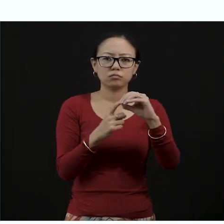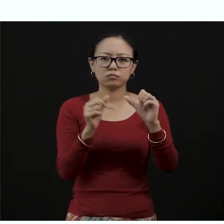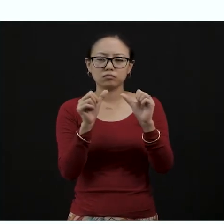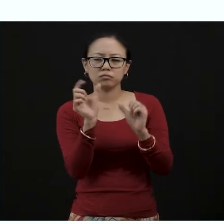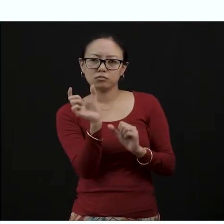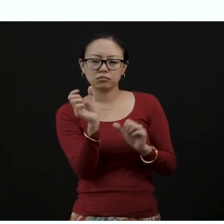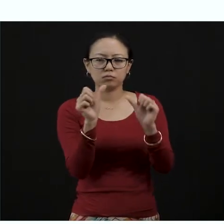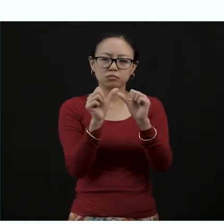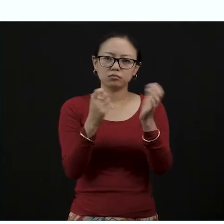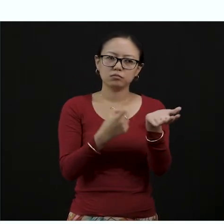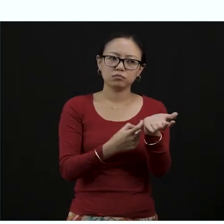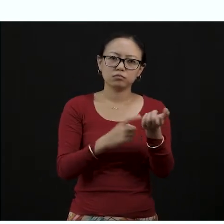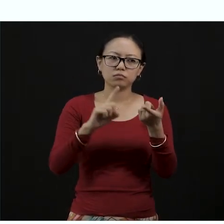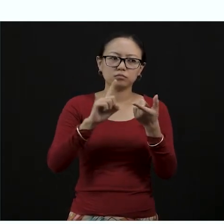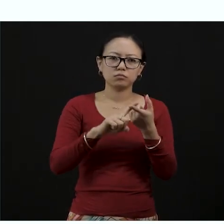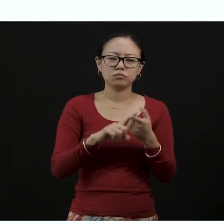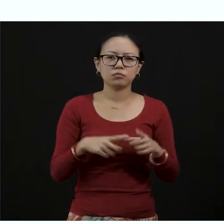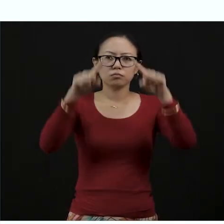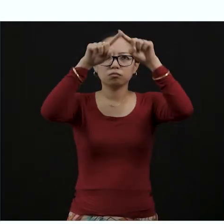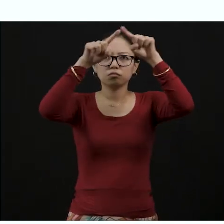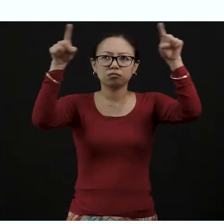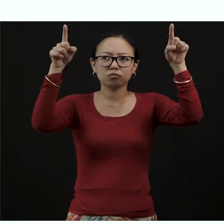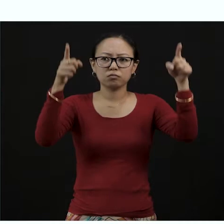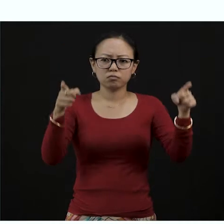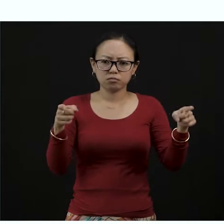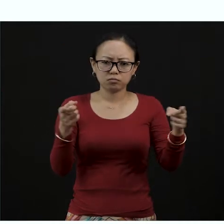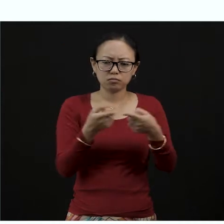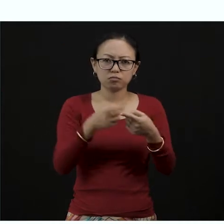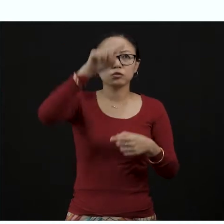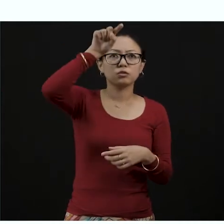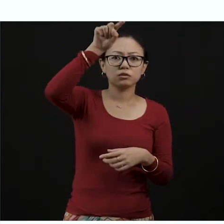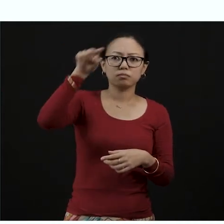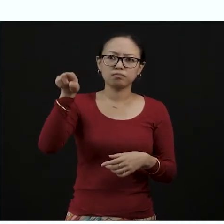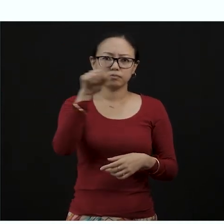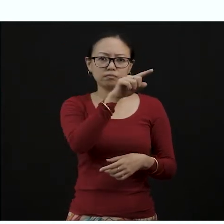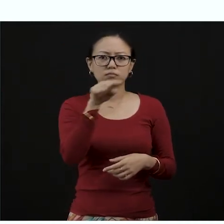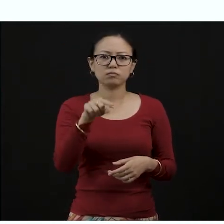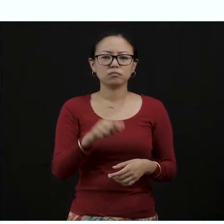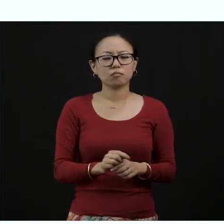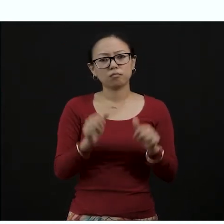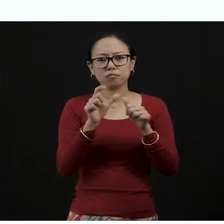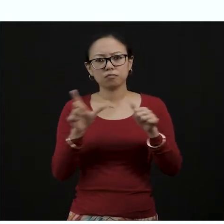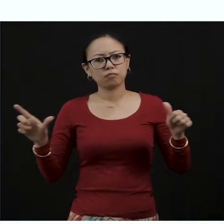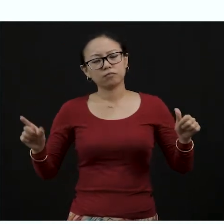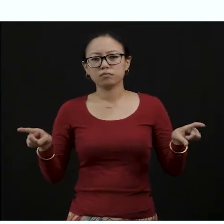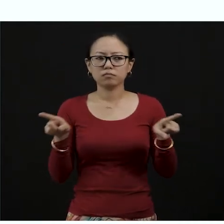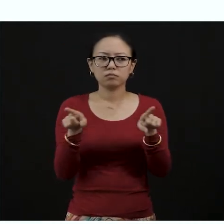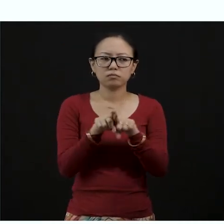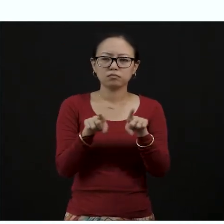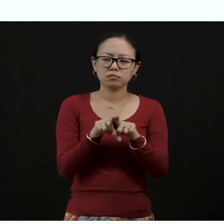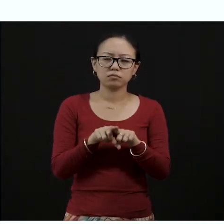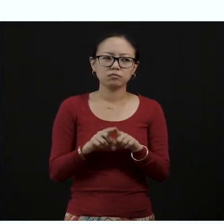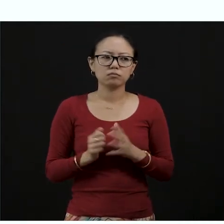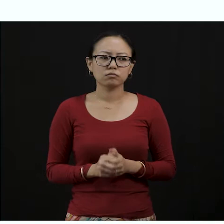the sides. So here we have four sides and four vertex. So the two line where the